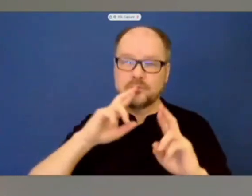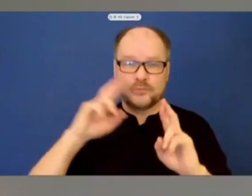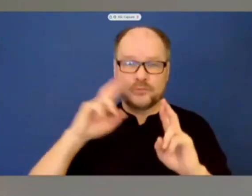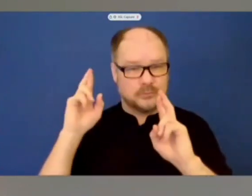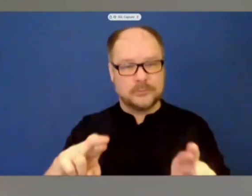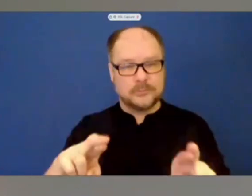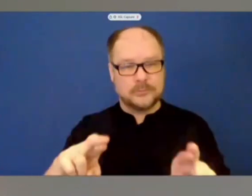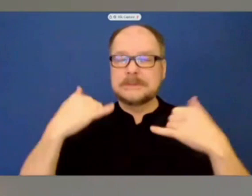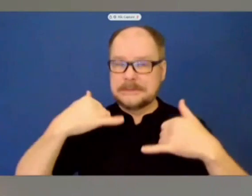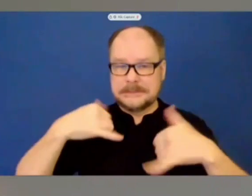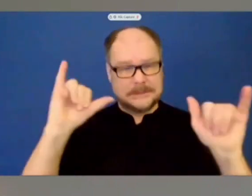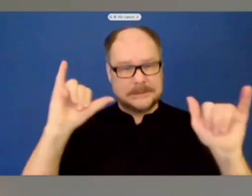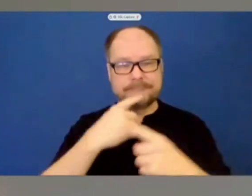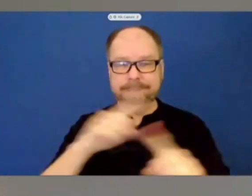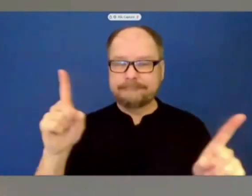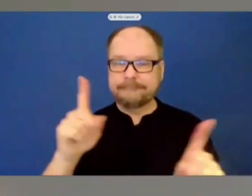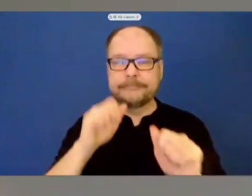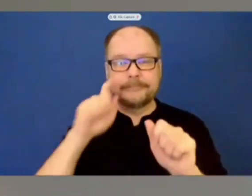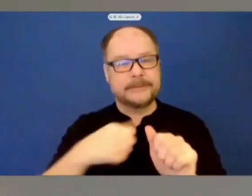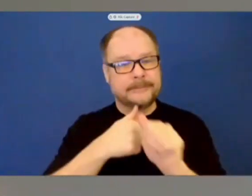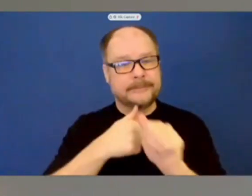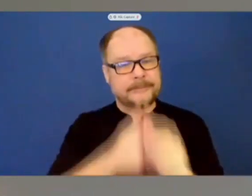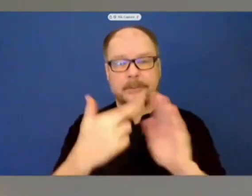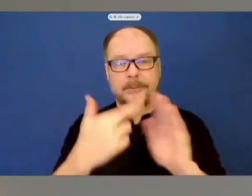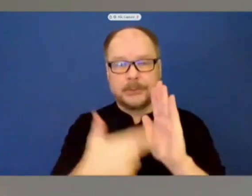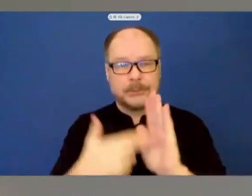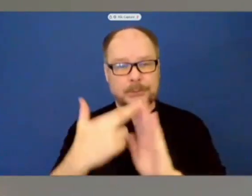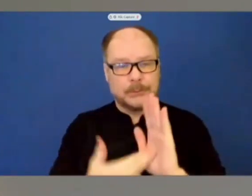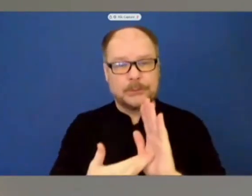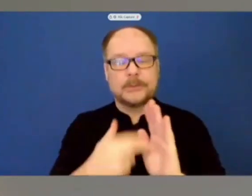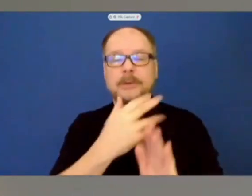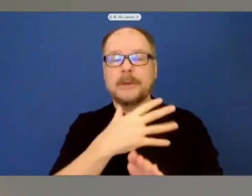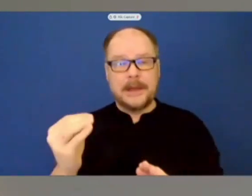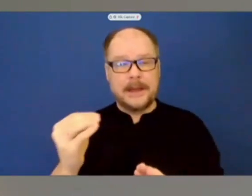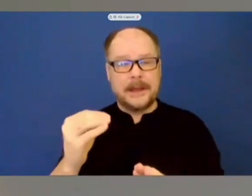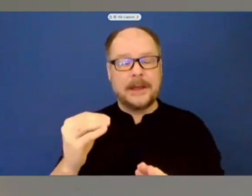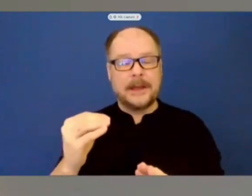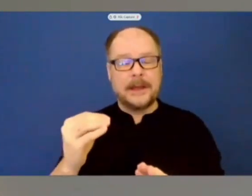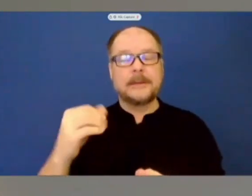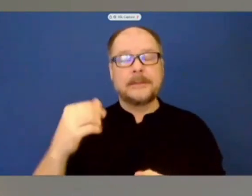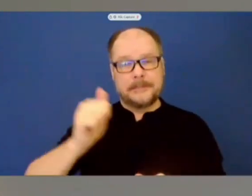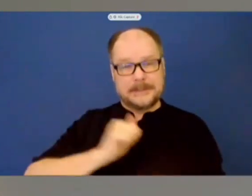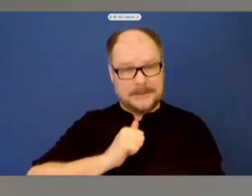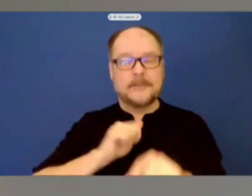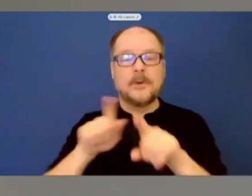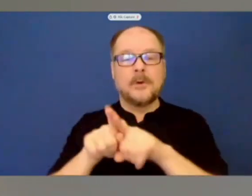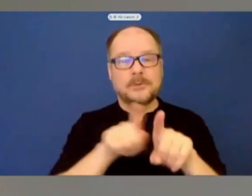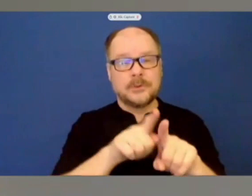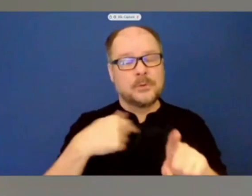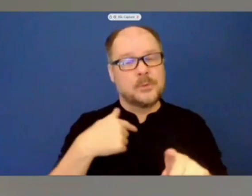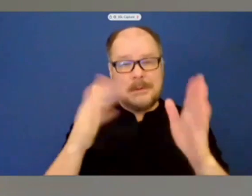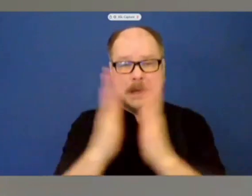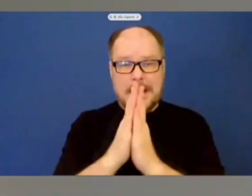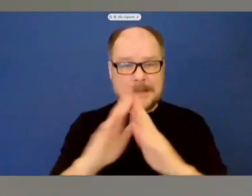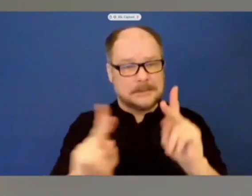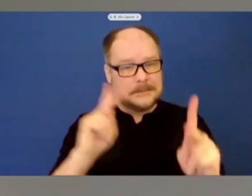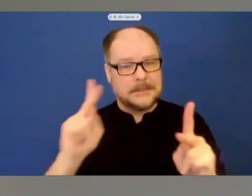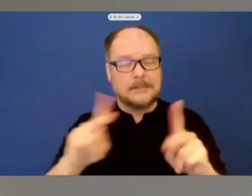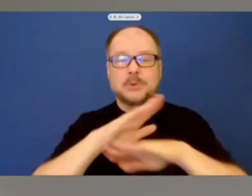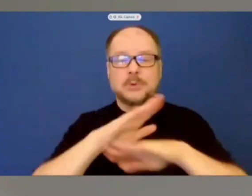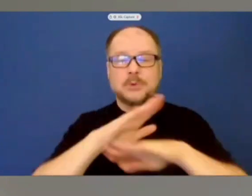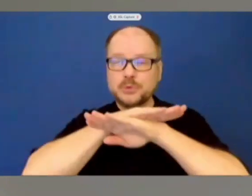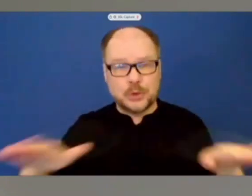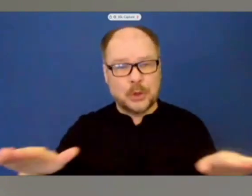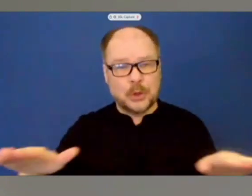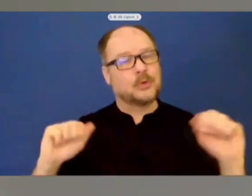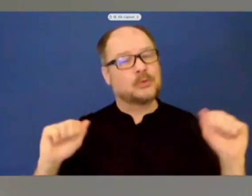HHS secretary and myself that says we are asking people not to gather and to